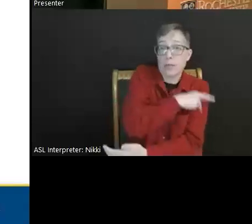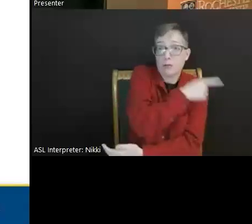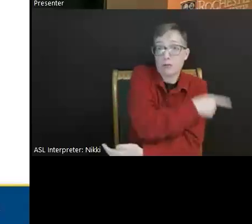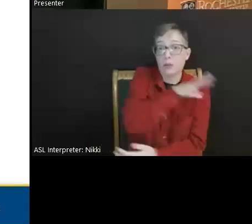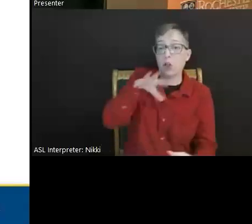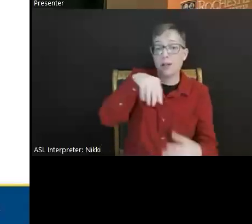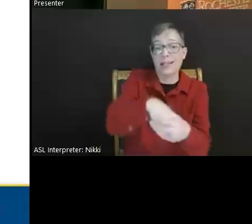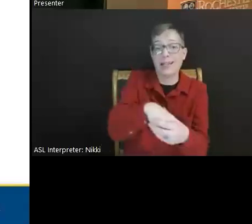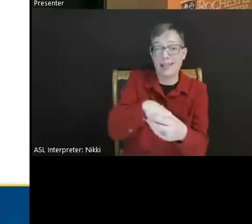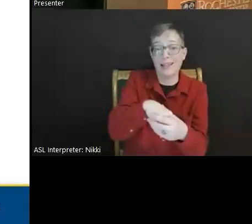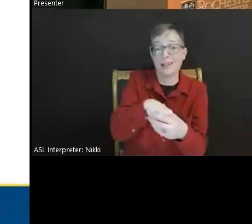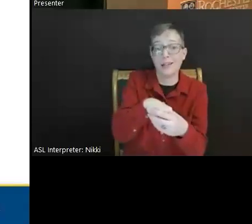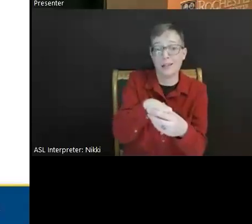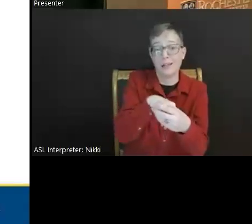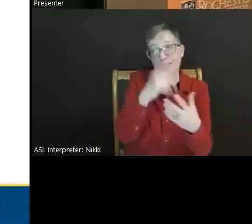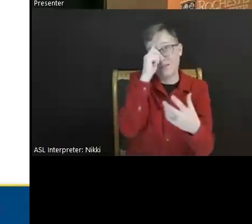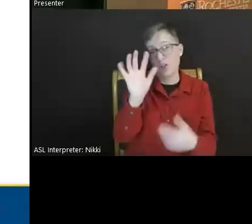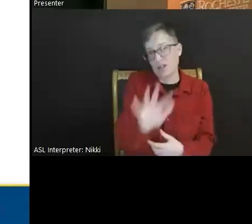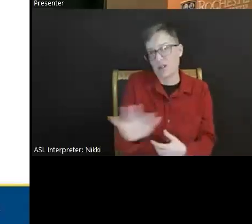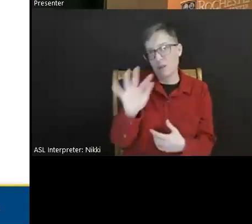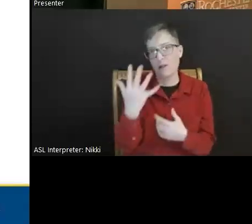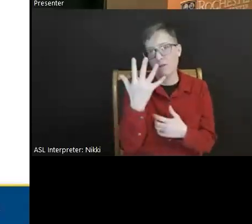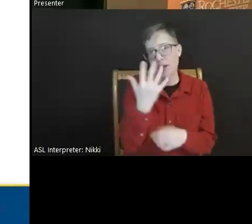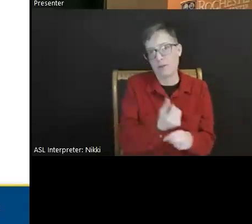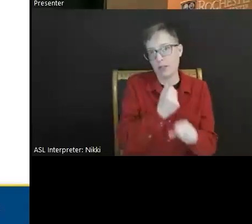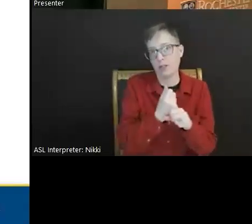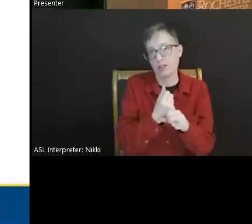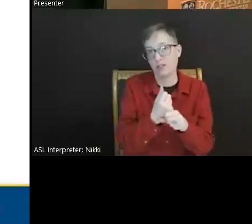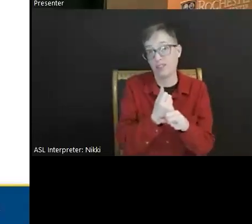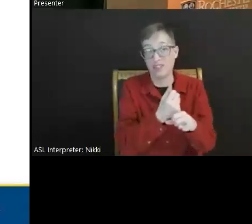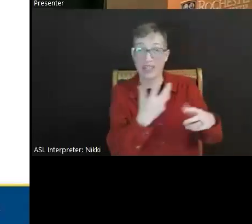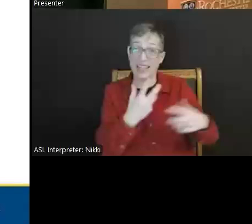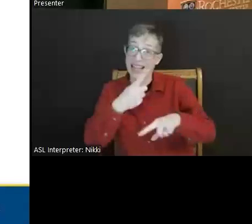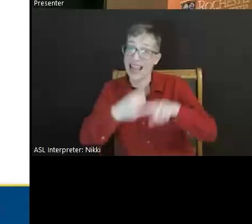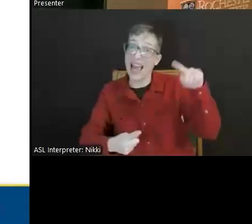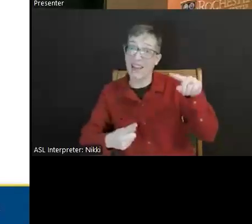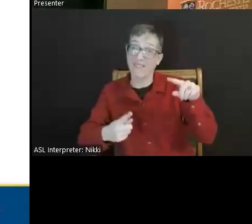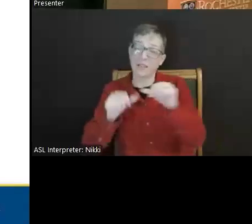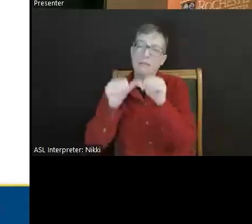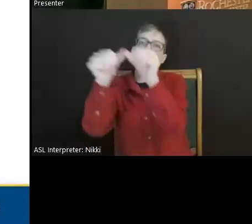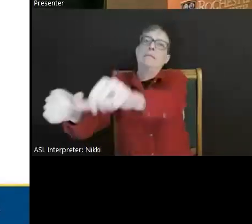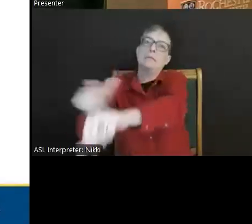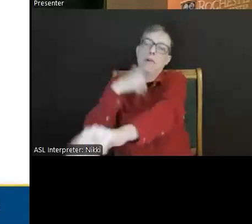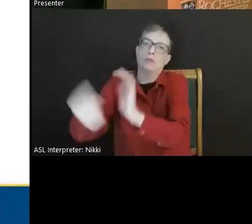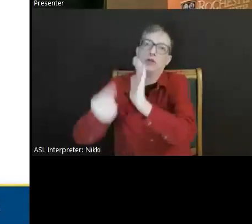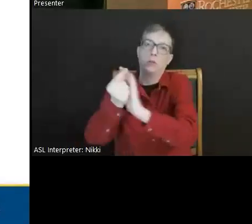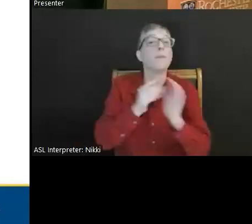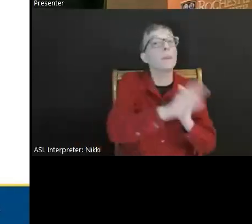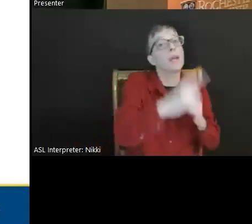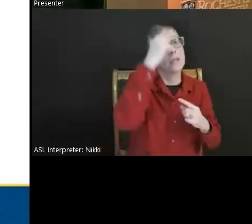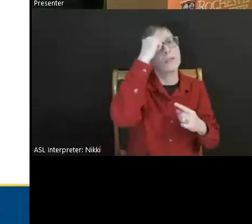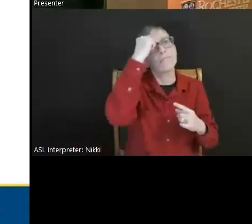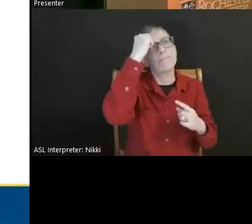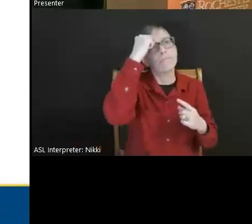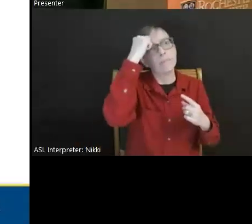and about half of them are, I would say, long-term. They've achieved relative psychiatric stability, but